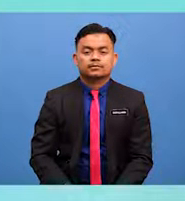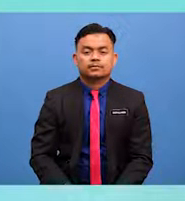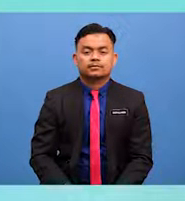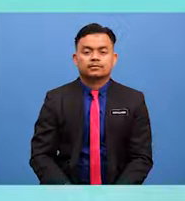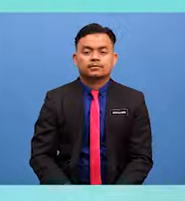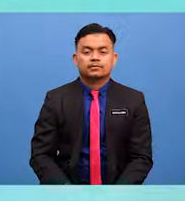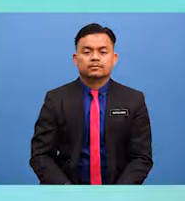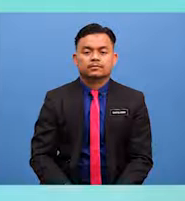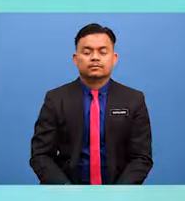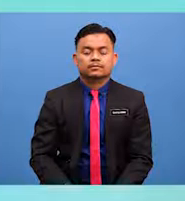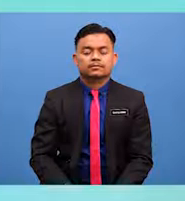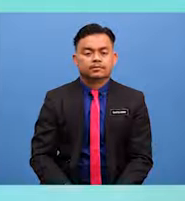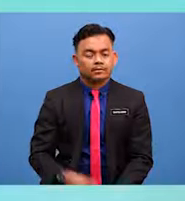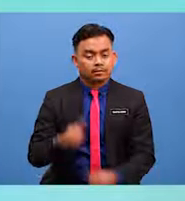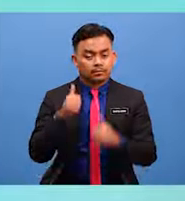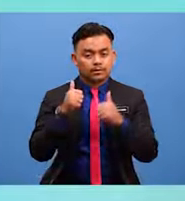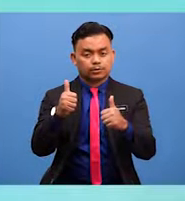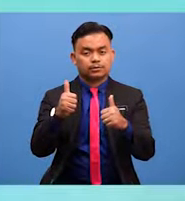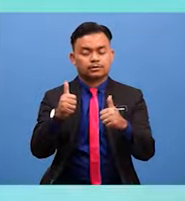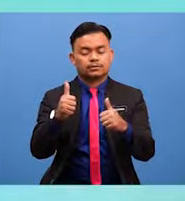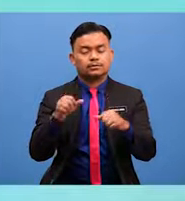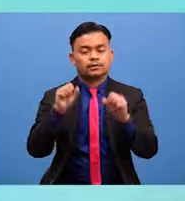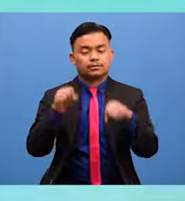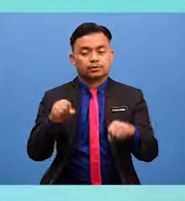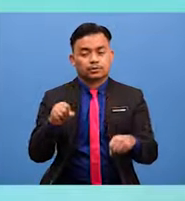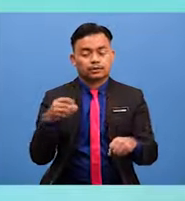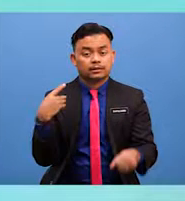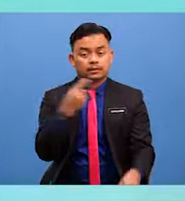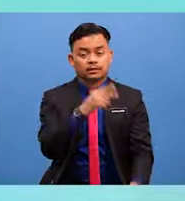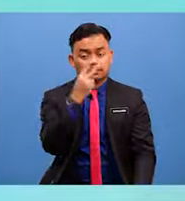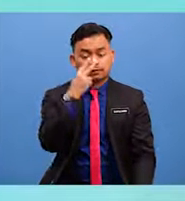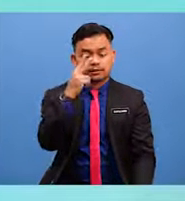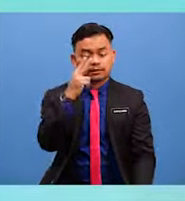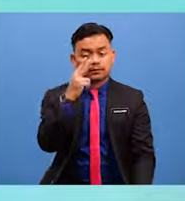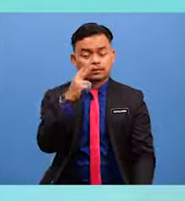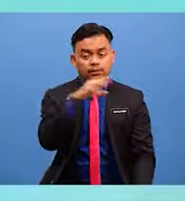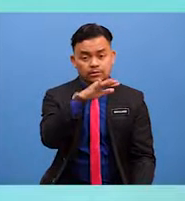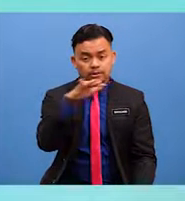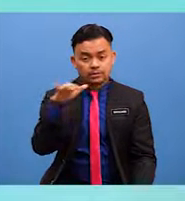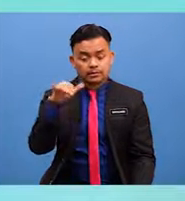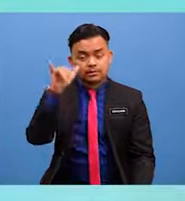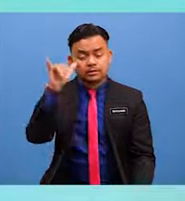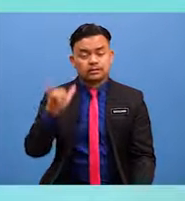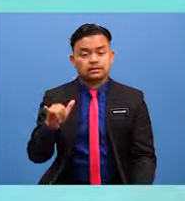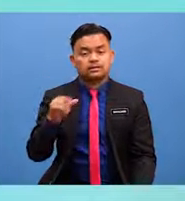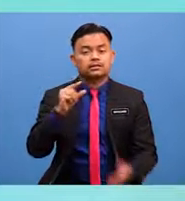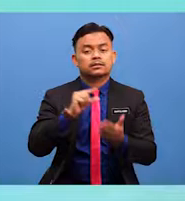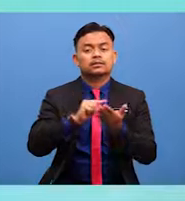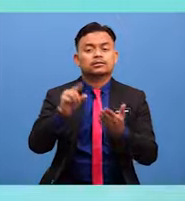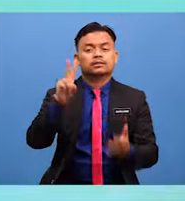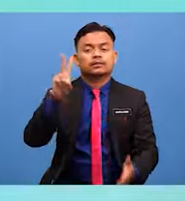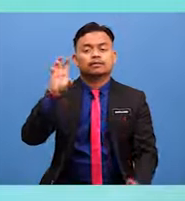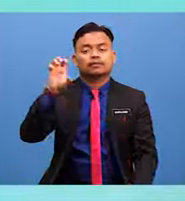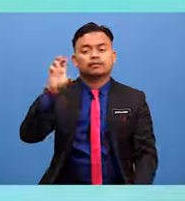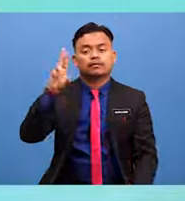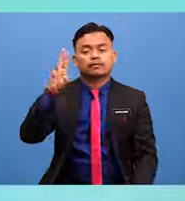butterflies. Well done! Shall we look at some of the sentences that use verbs in the simple